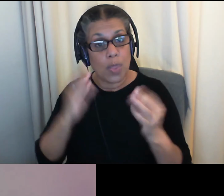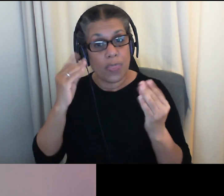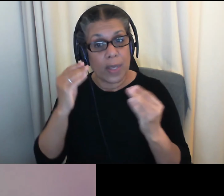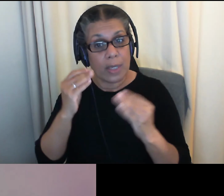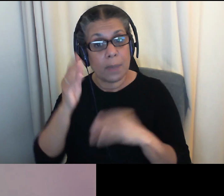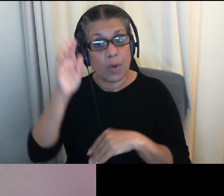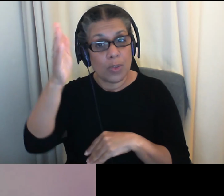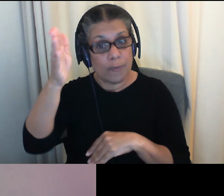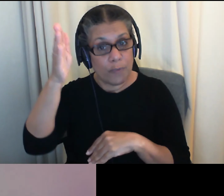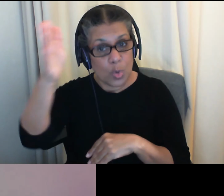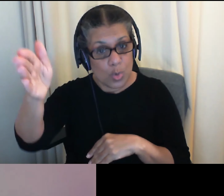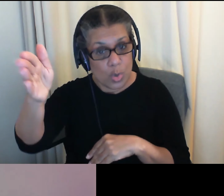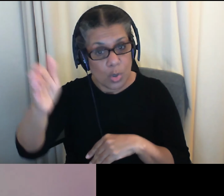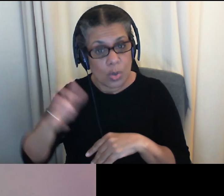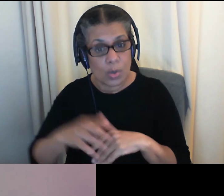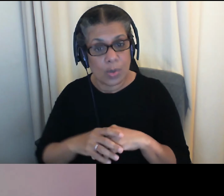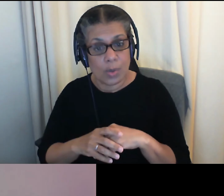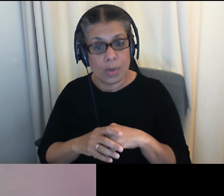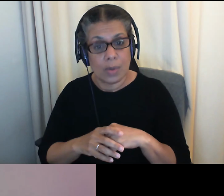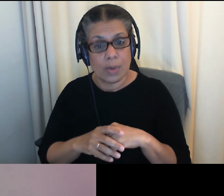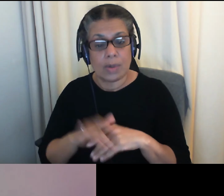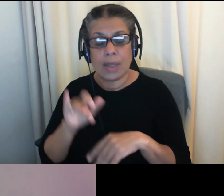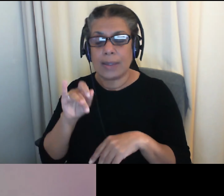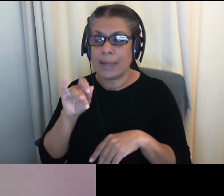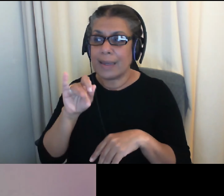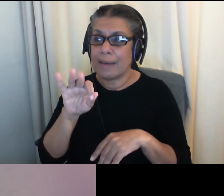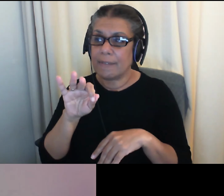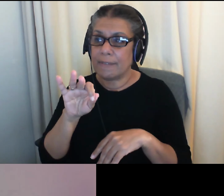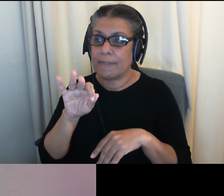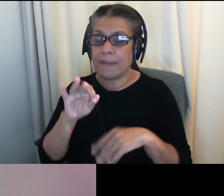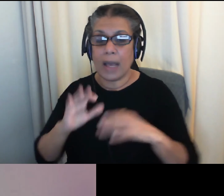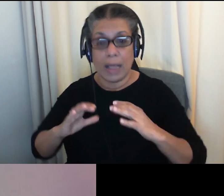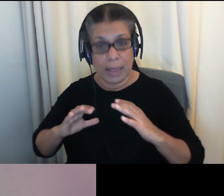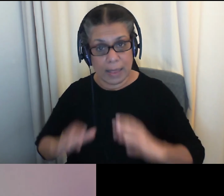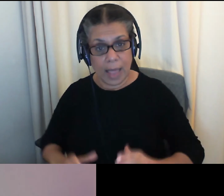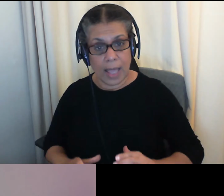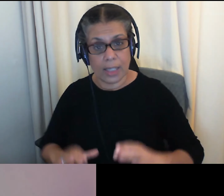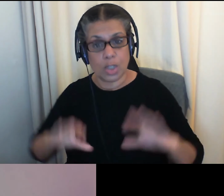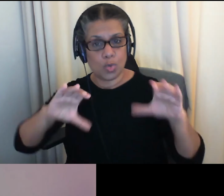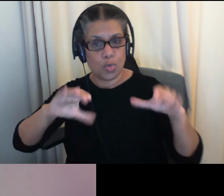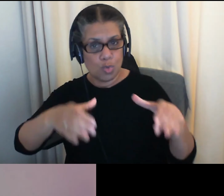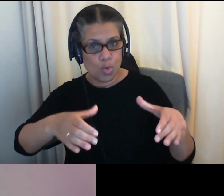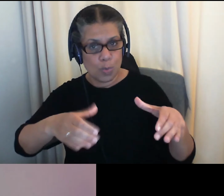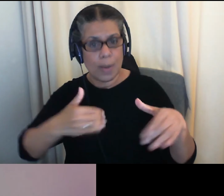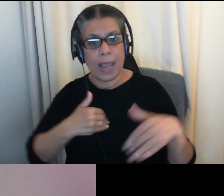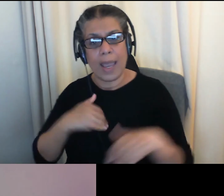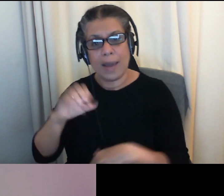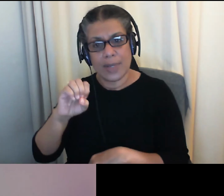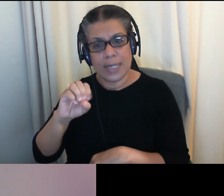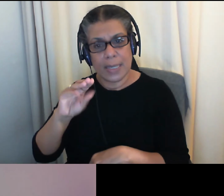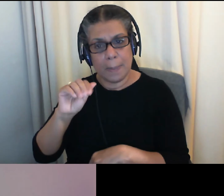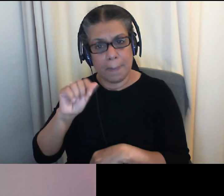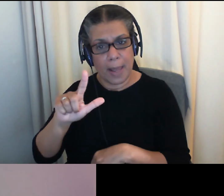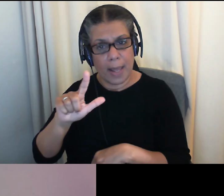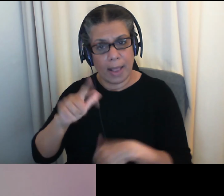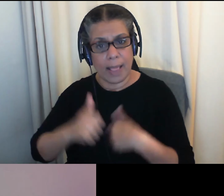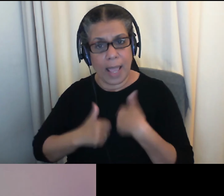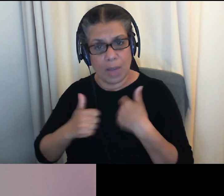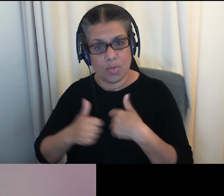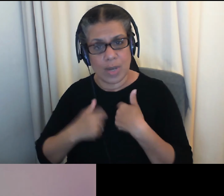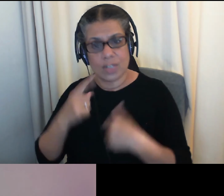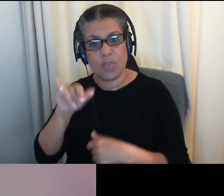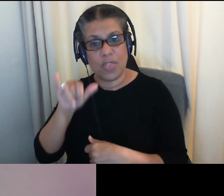we could make it, you know, for example, if a client group had an email address that was recognizable to that